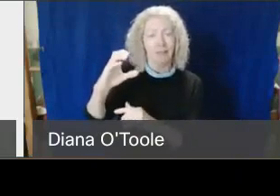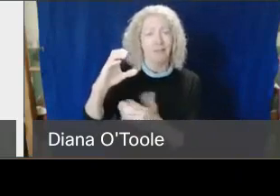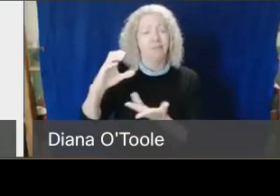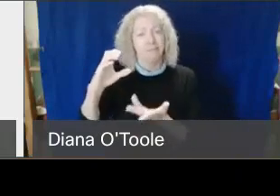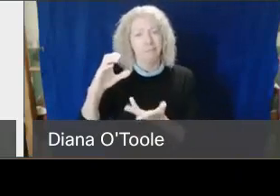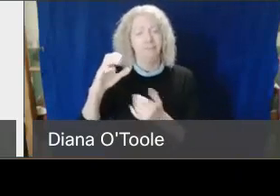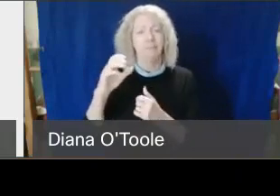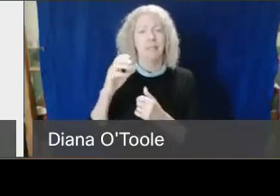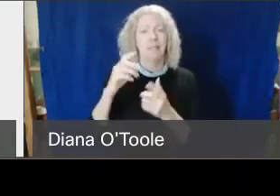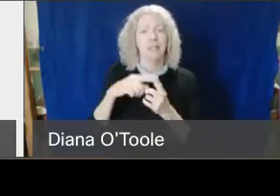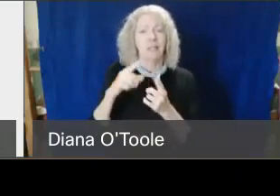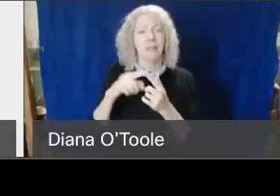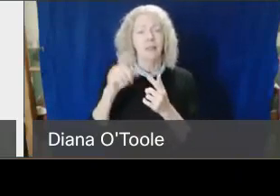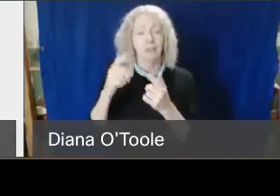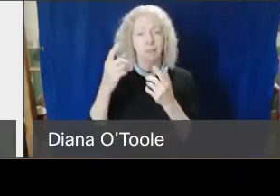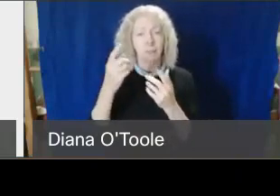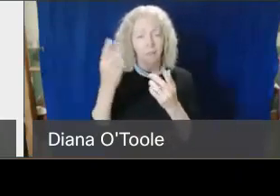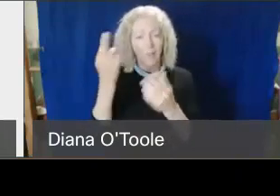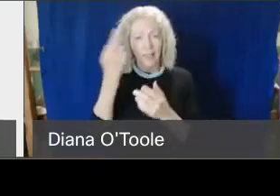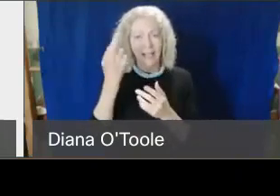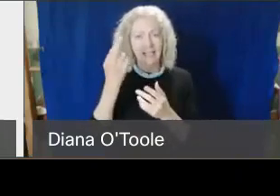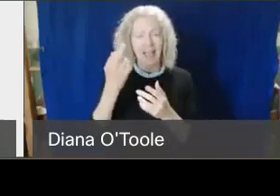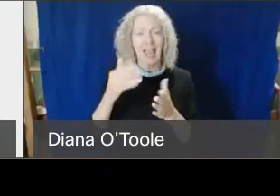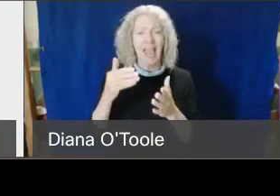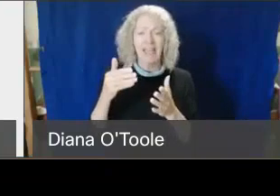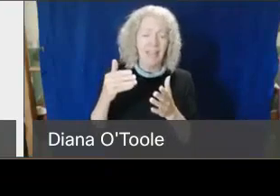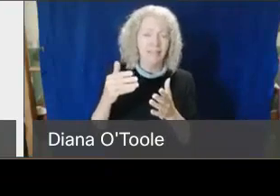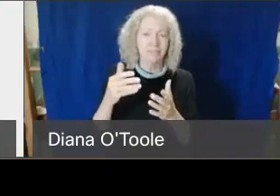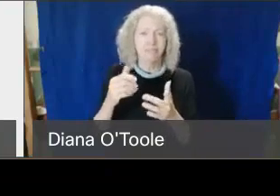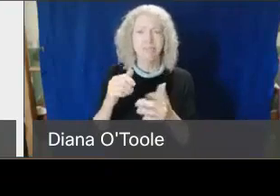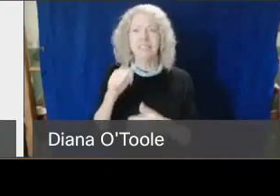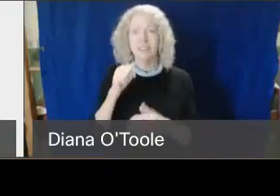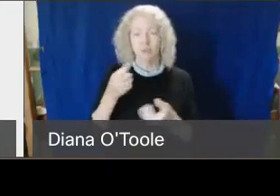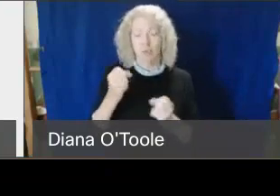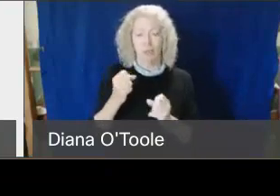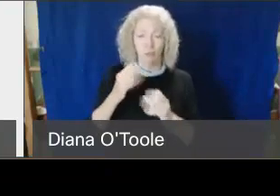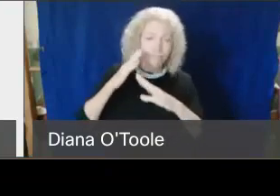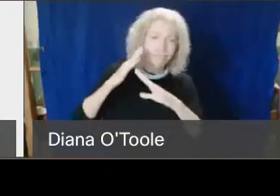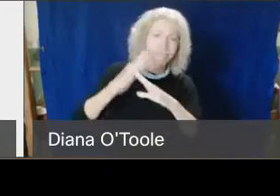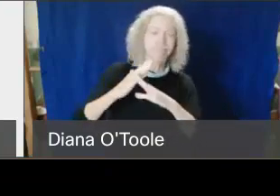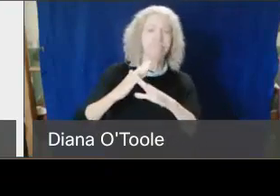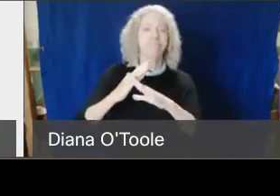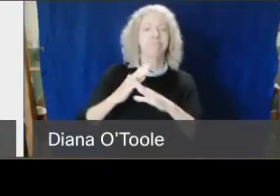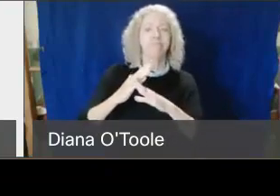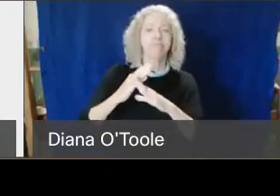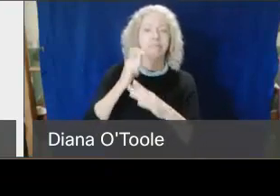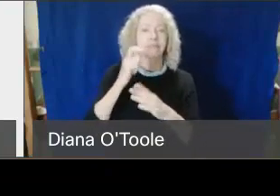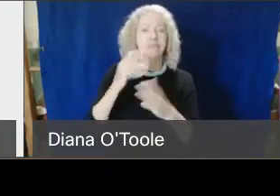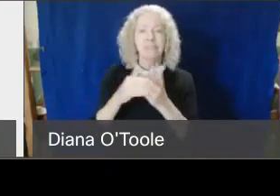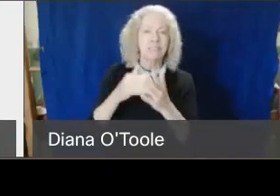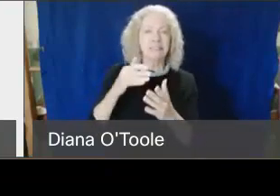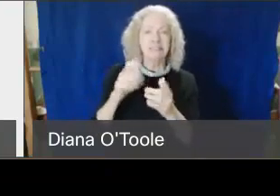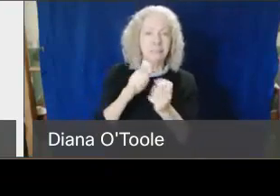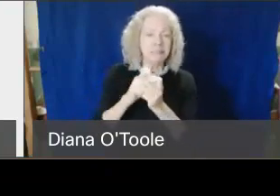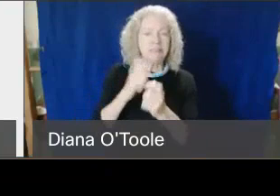institution well. And an anti-racist institution would revisit that policy and change that policy to make sure it does not